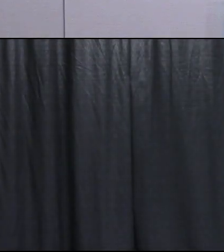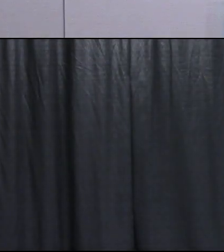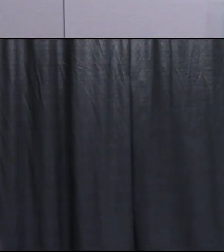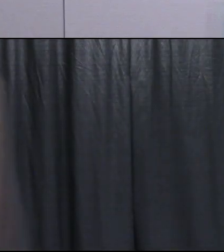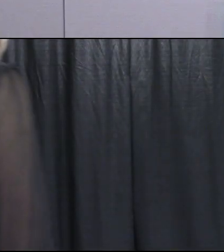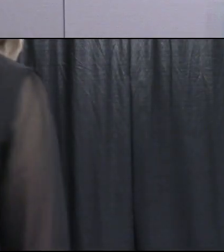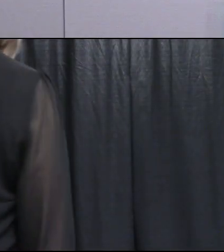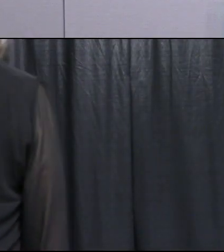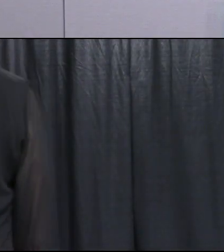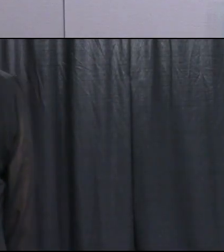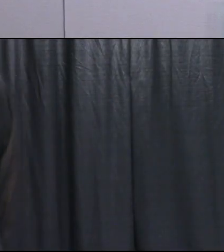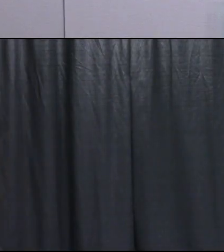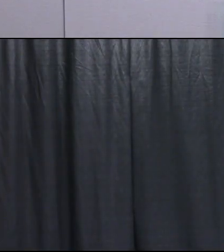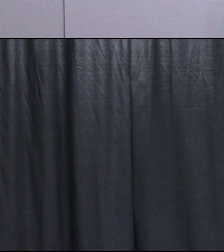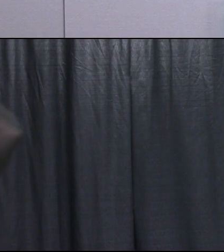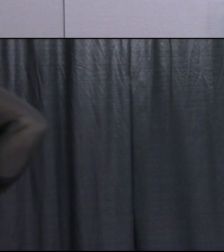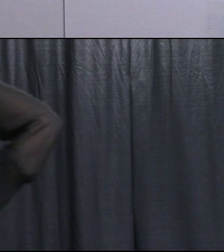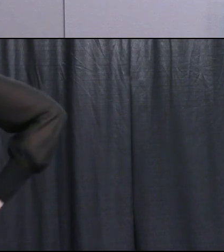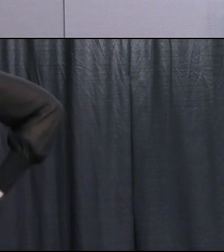No, I'm looking casual.